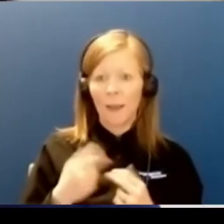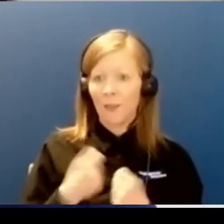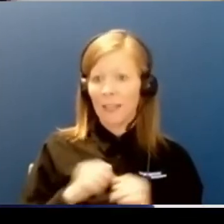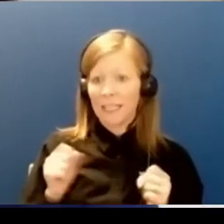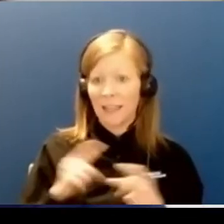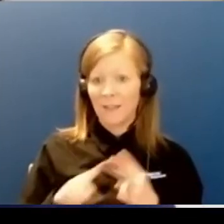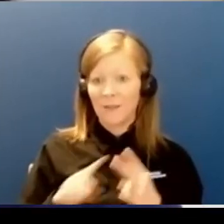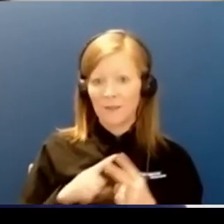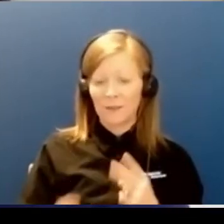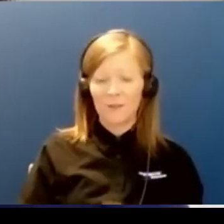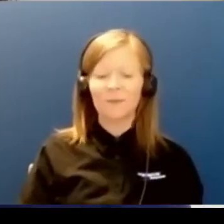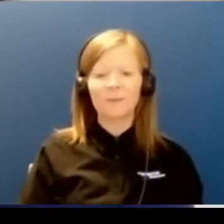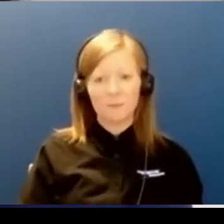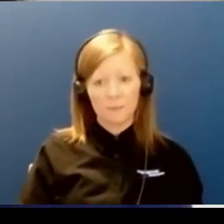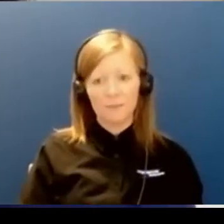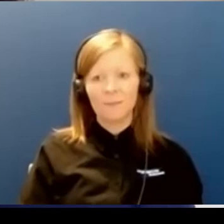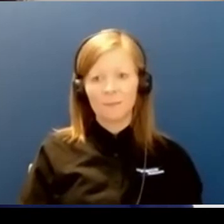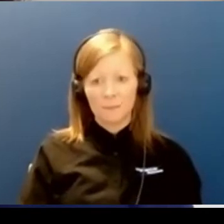really great.